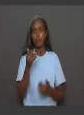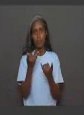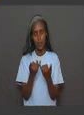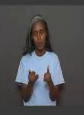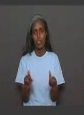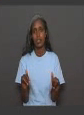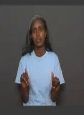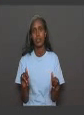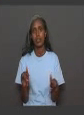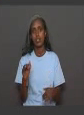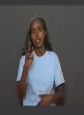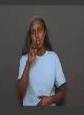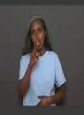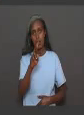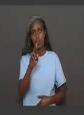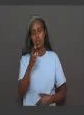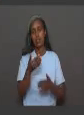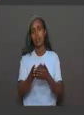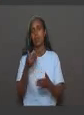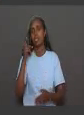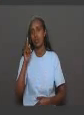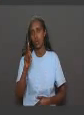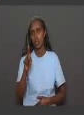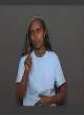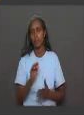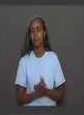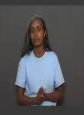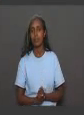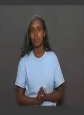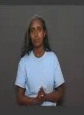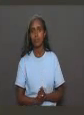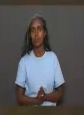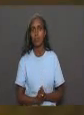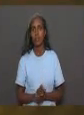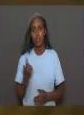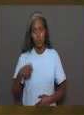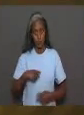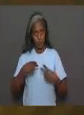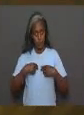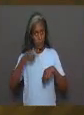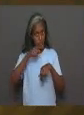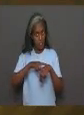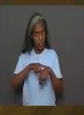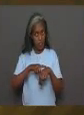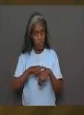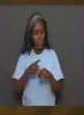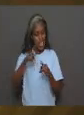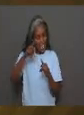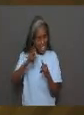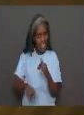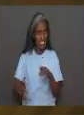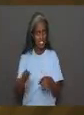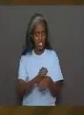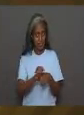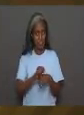1 over r minus 1. We have time for a